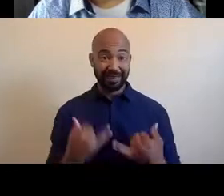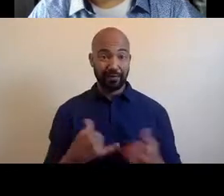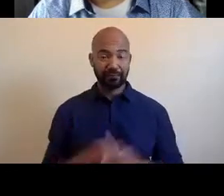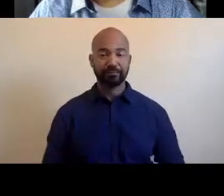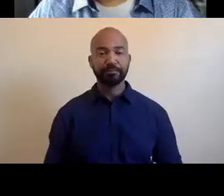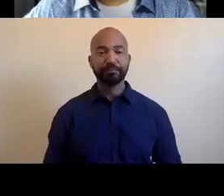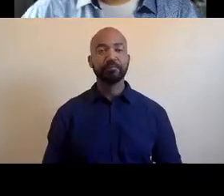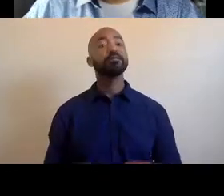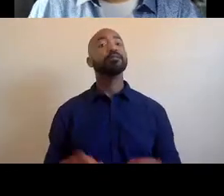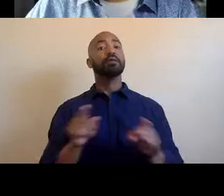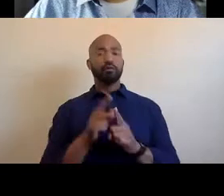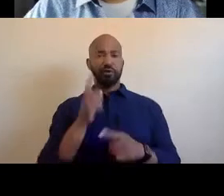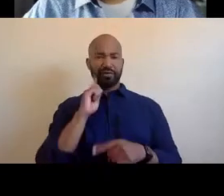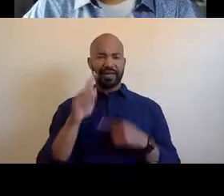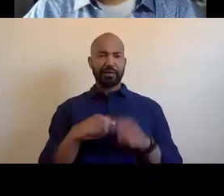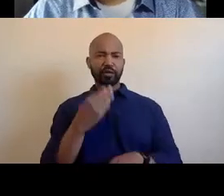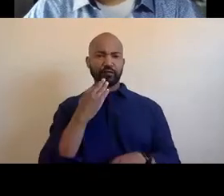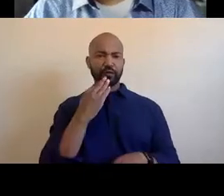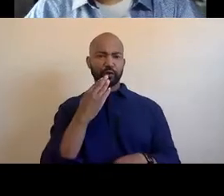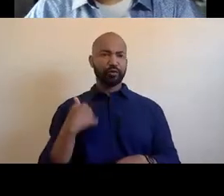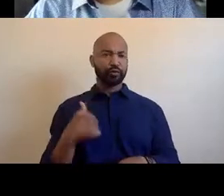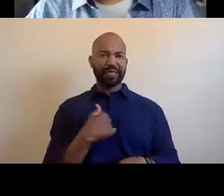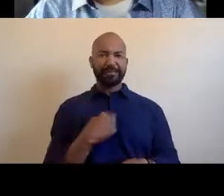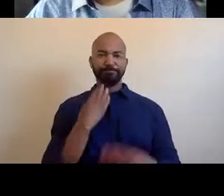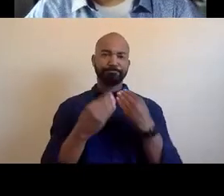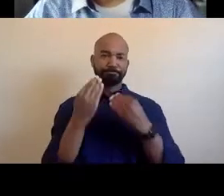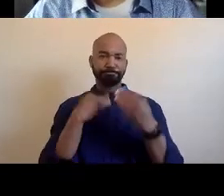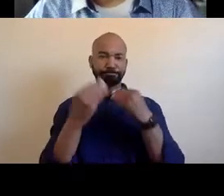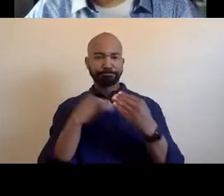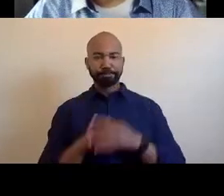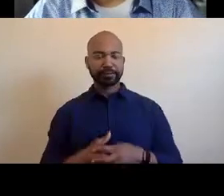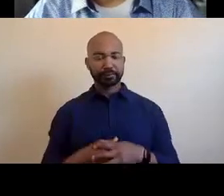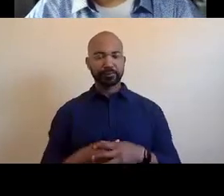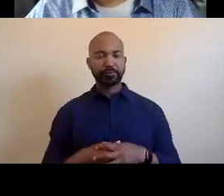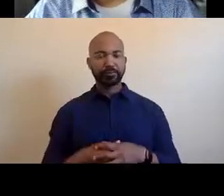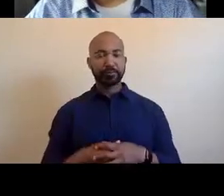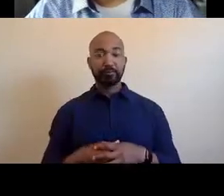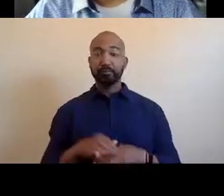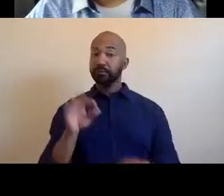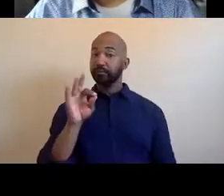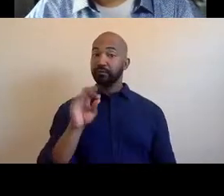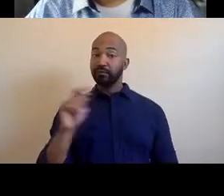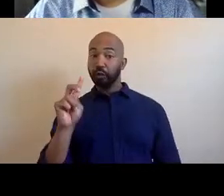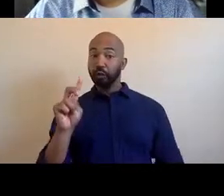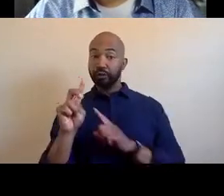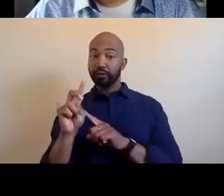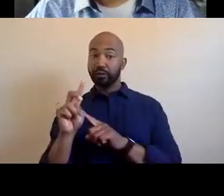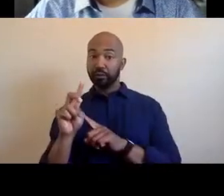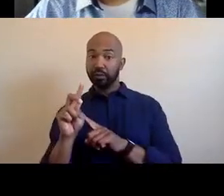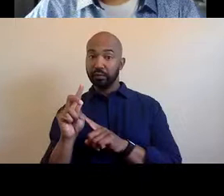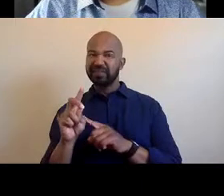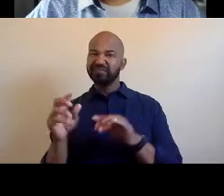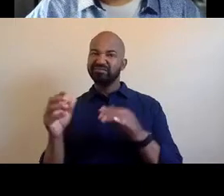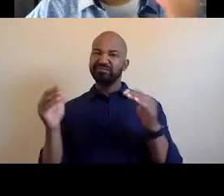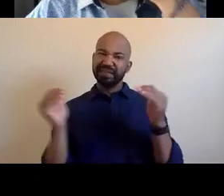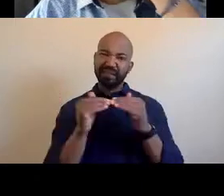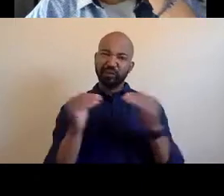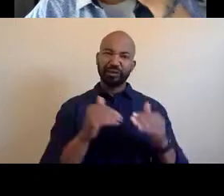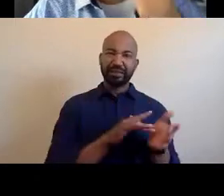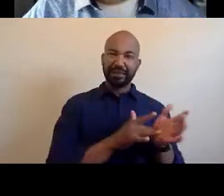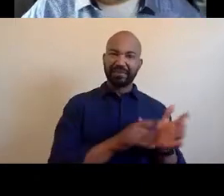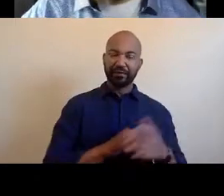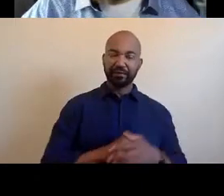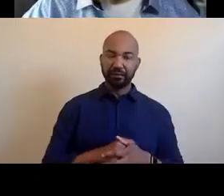we consume, and how I really see food as medicine. So how do we consume and take care of our body,